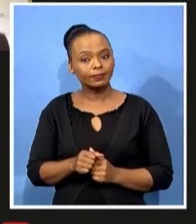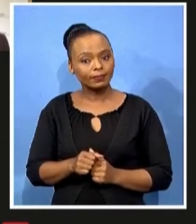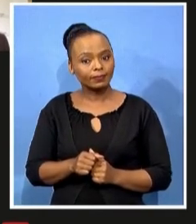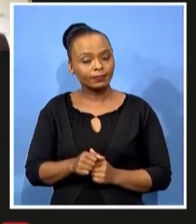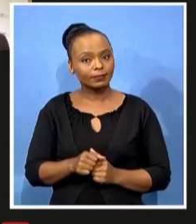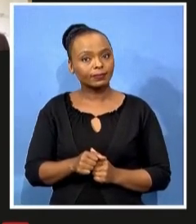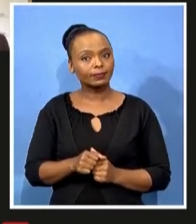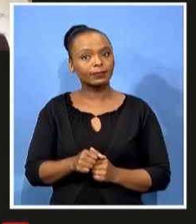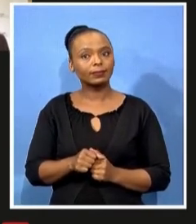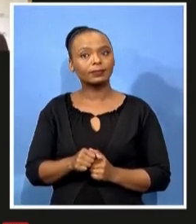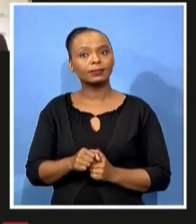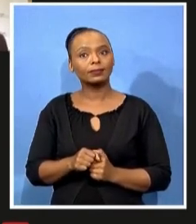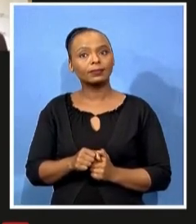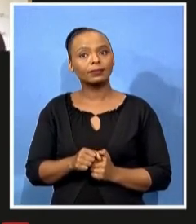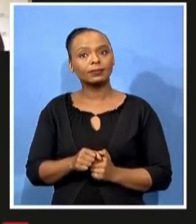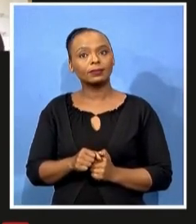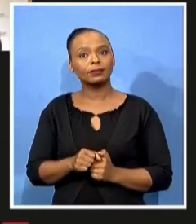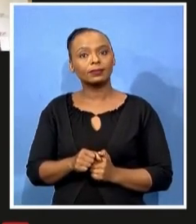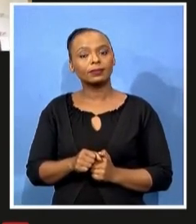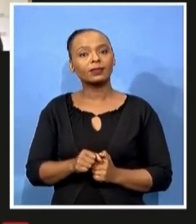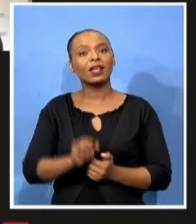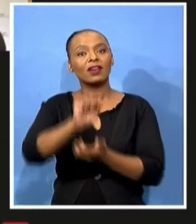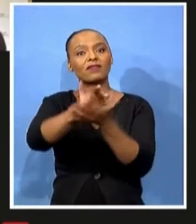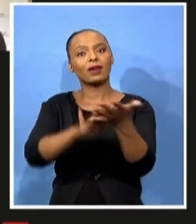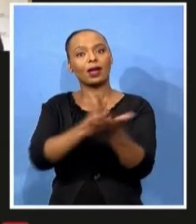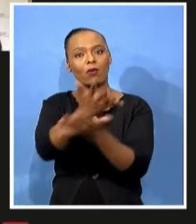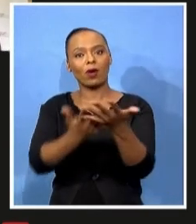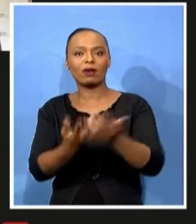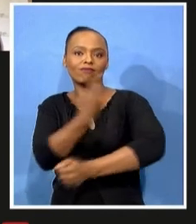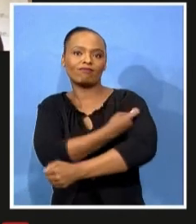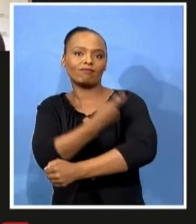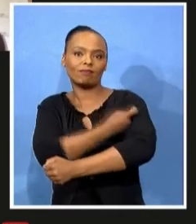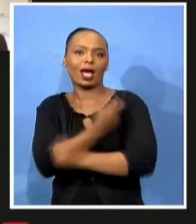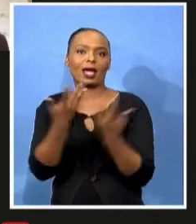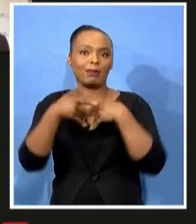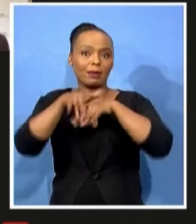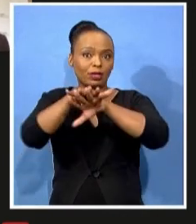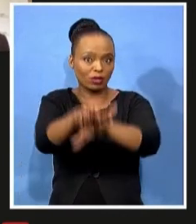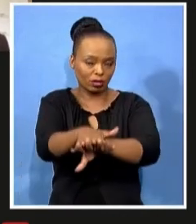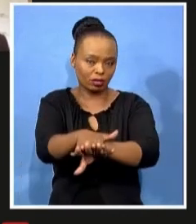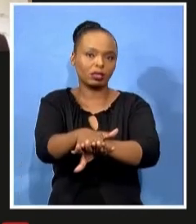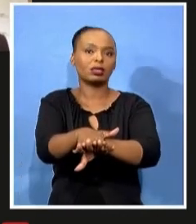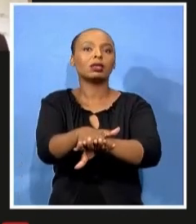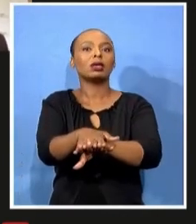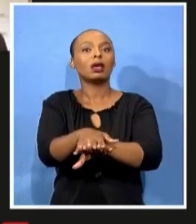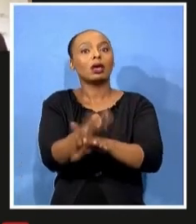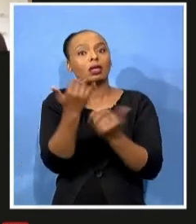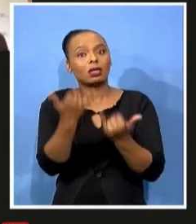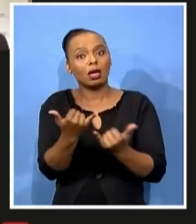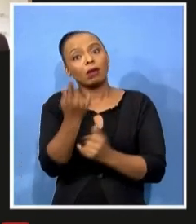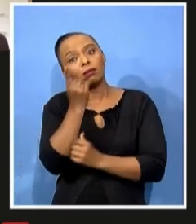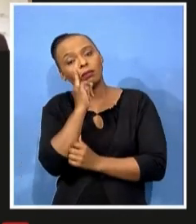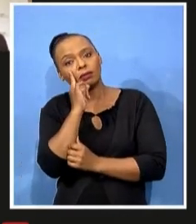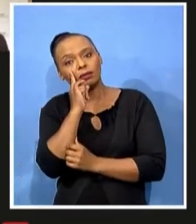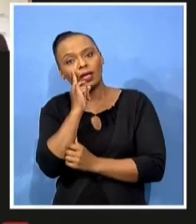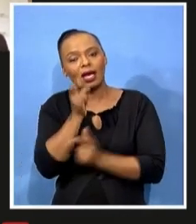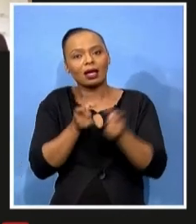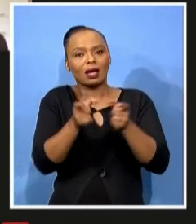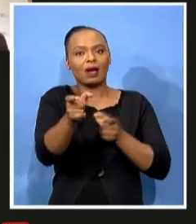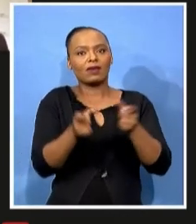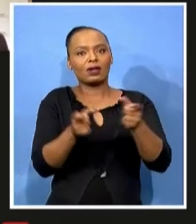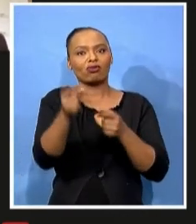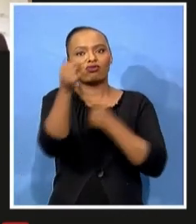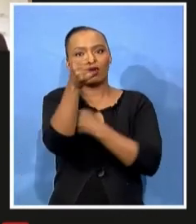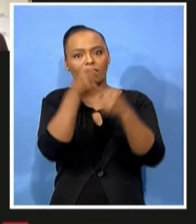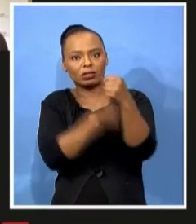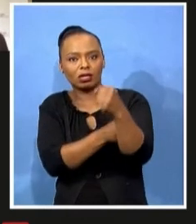framework for vaccine implementation. Here we're looking at some of the governance structures and the system of what you need to do. So we have to look at the